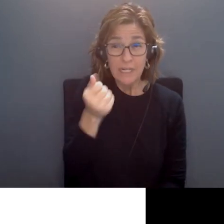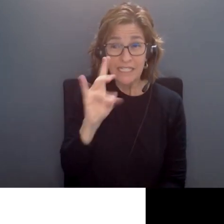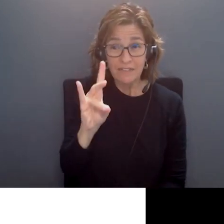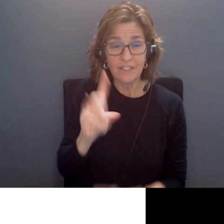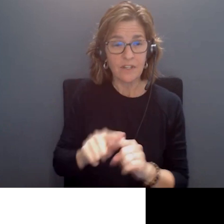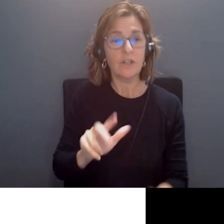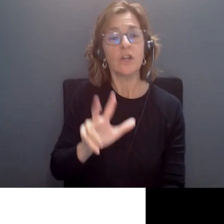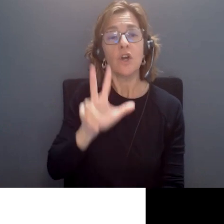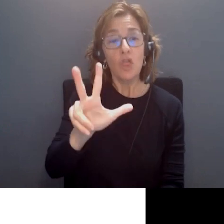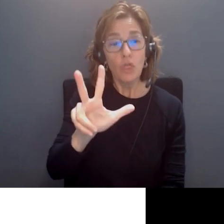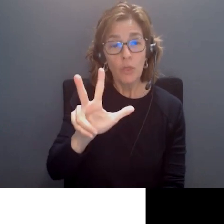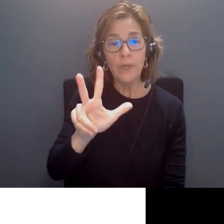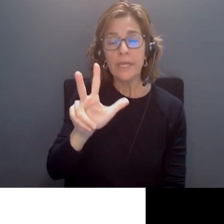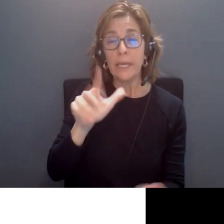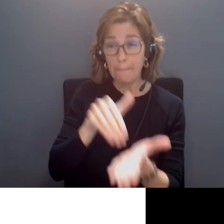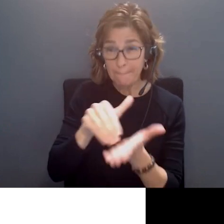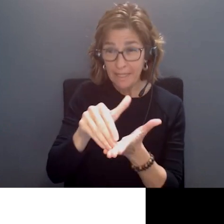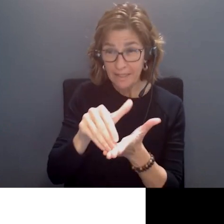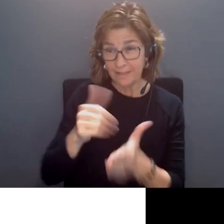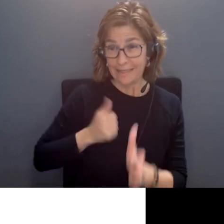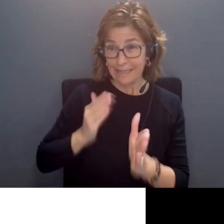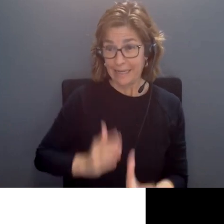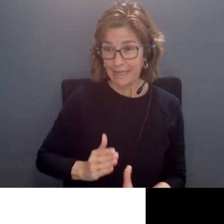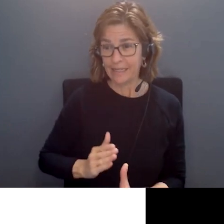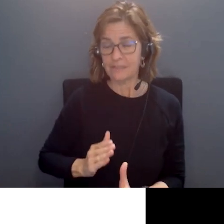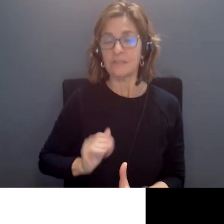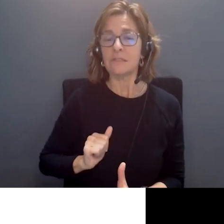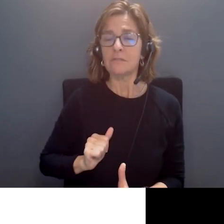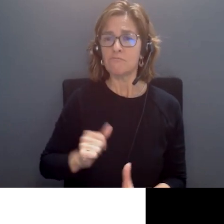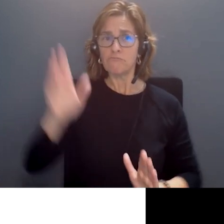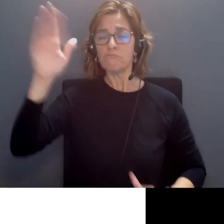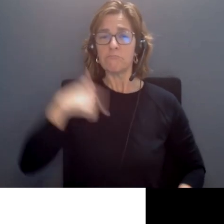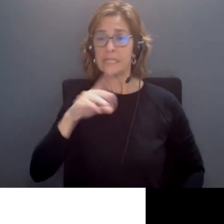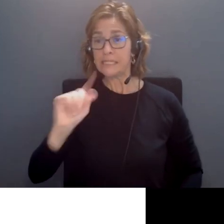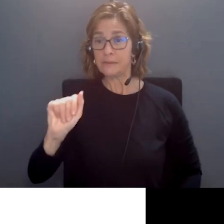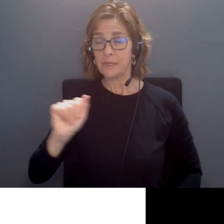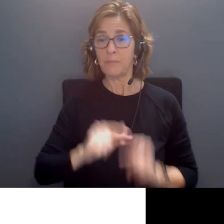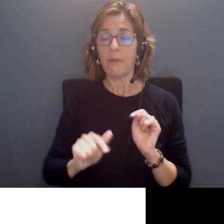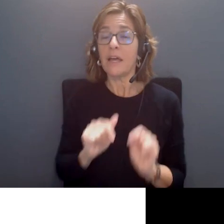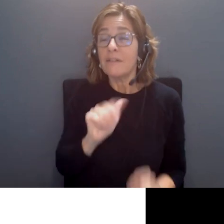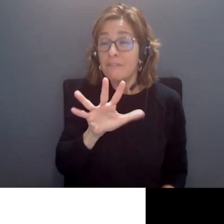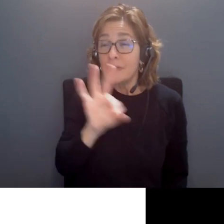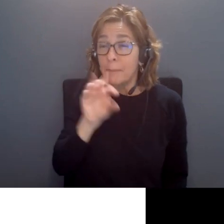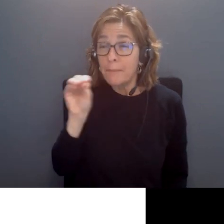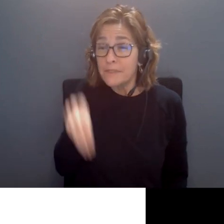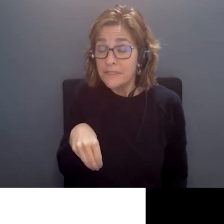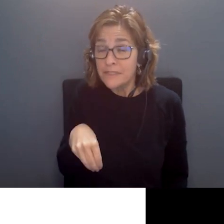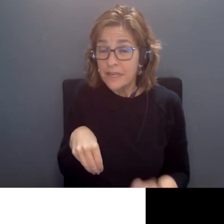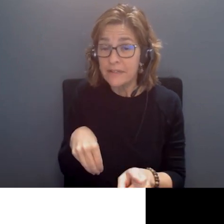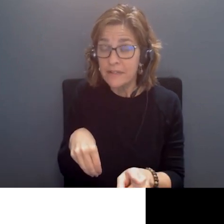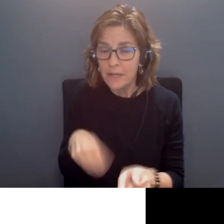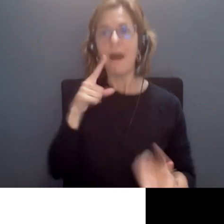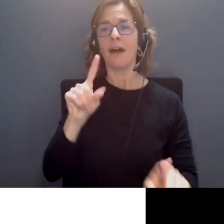Canadians identified as having a disability, and that only 3 in 5, 59%, were